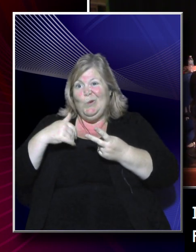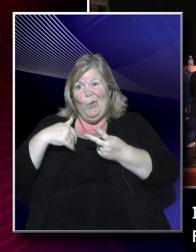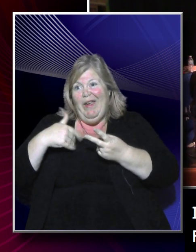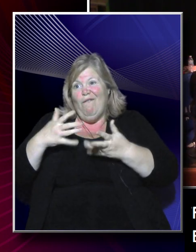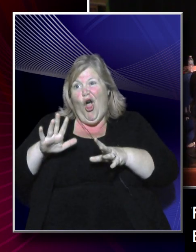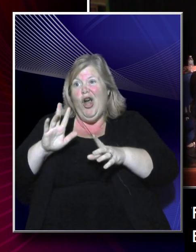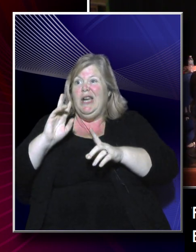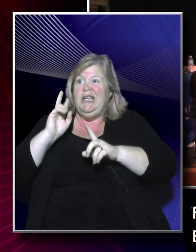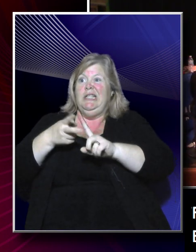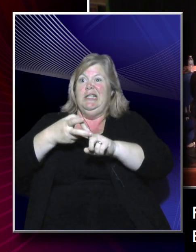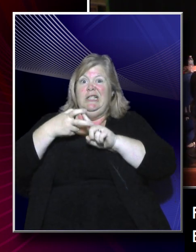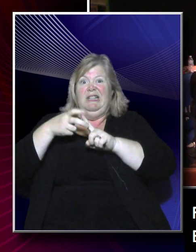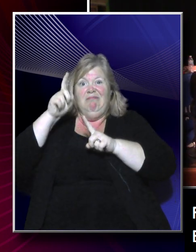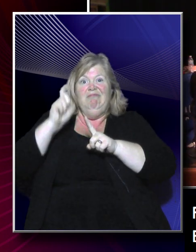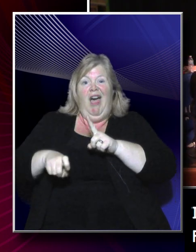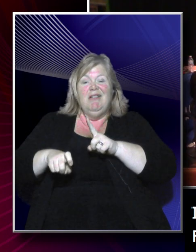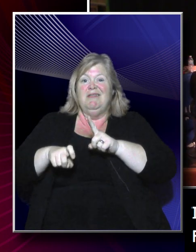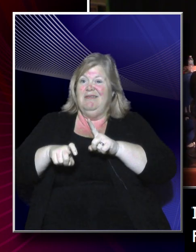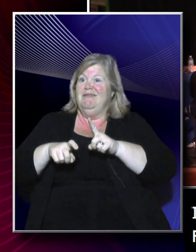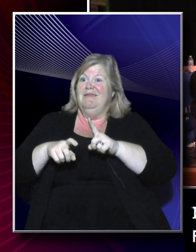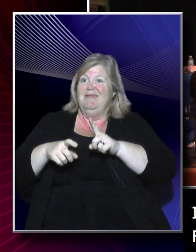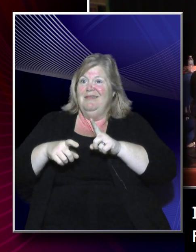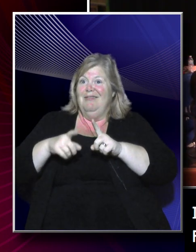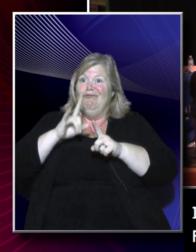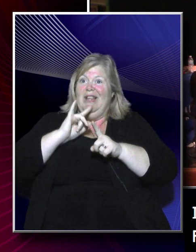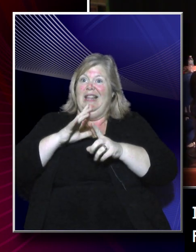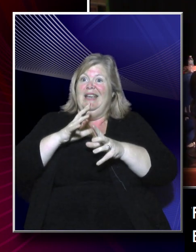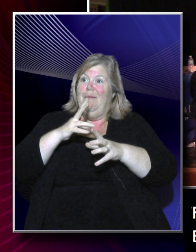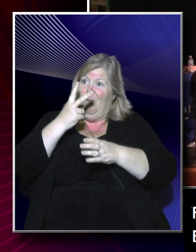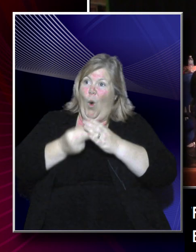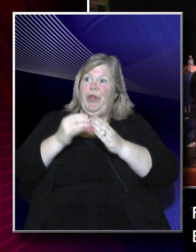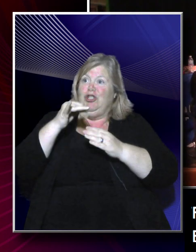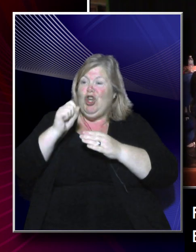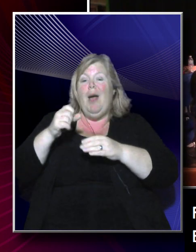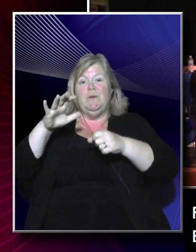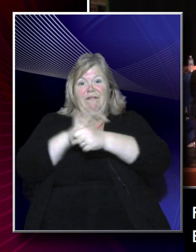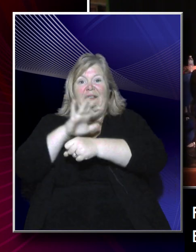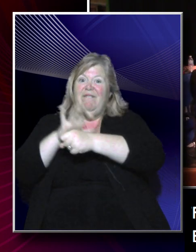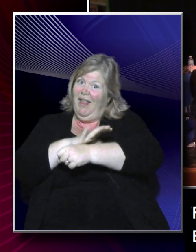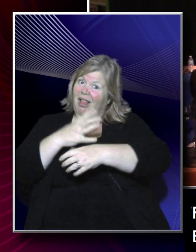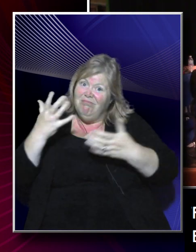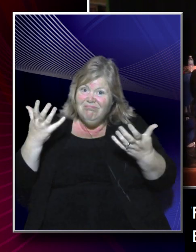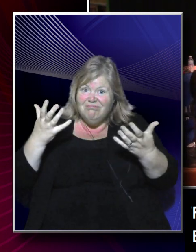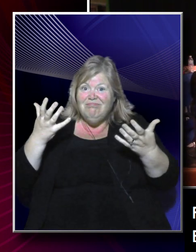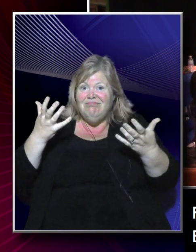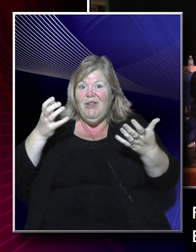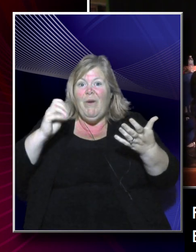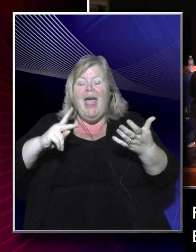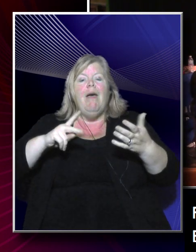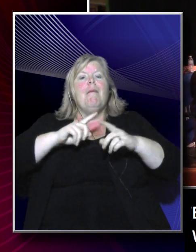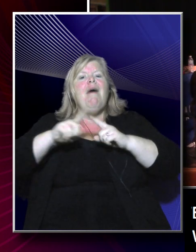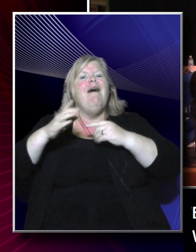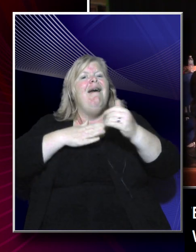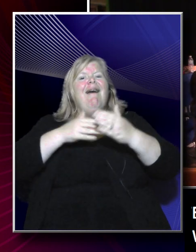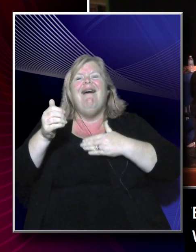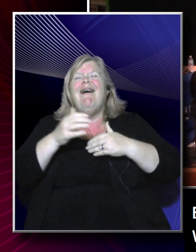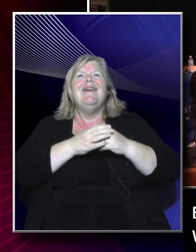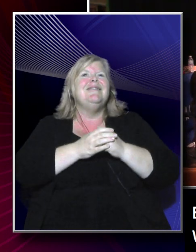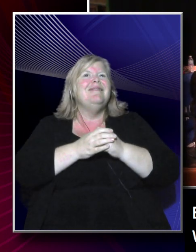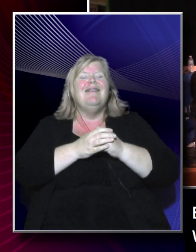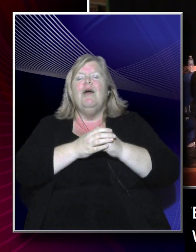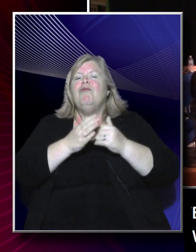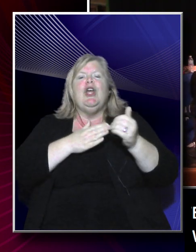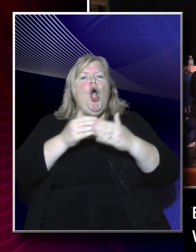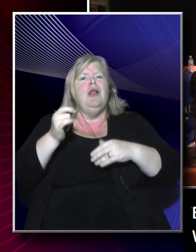jobs, I think, is the win-win that we might be looking for. But honestly, regardless of how my